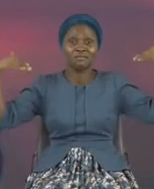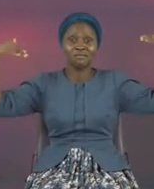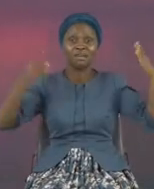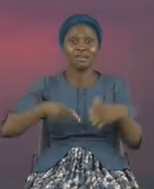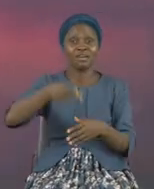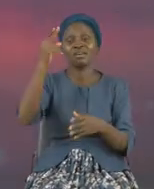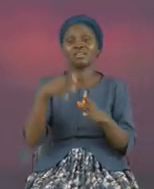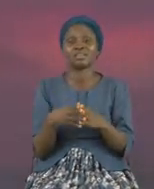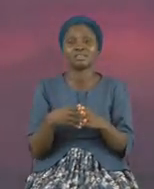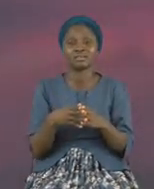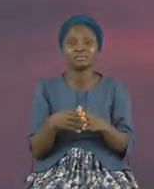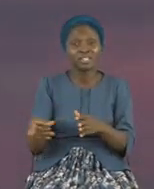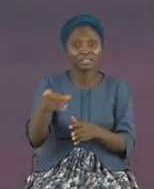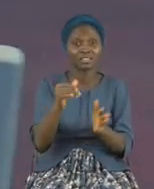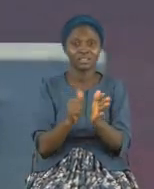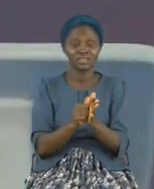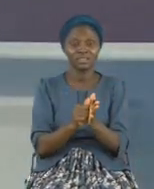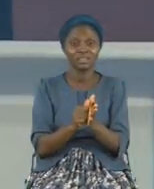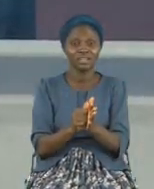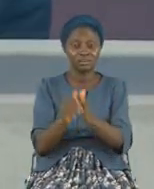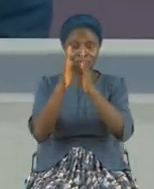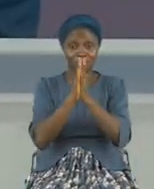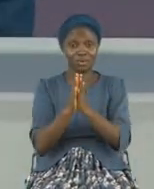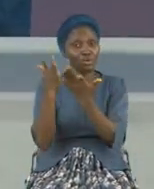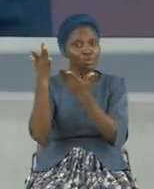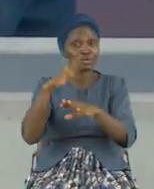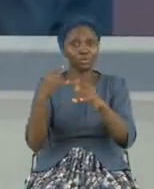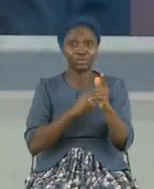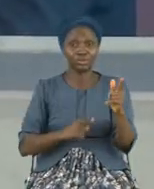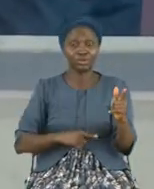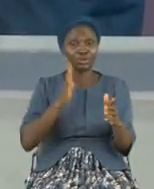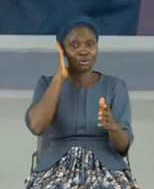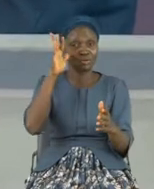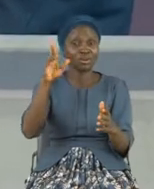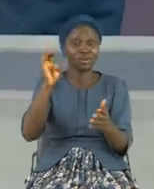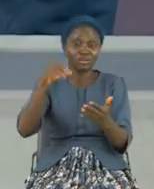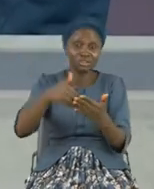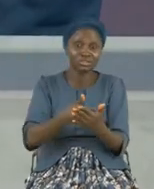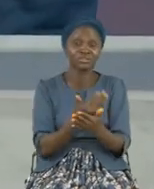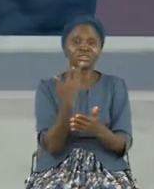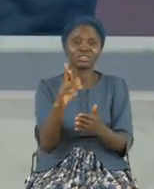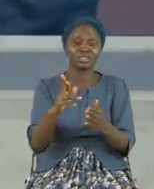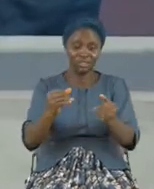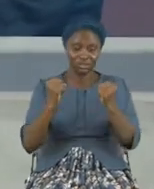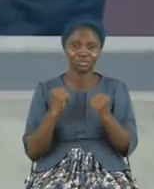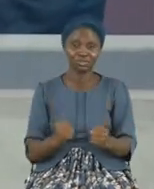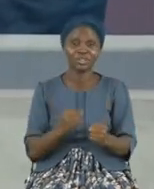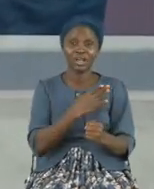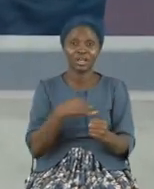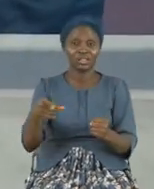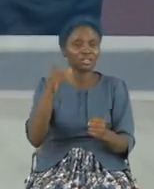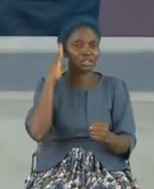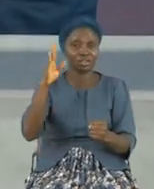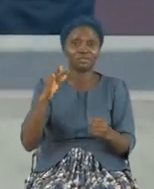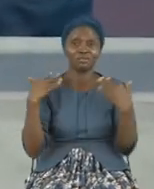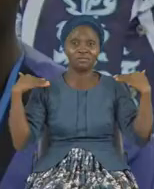wait upon the Lord shall renew their strength. They will mount up with wings as eagles. You will walk, you